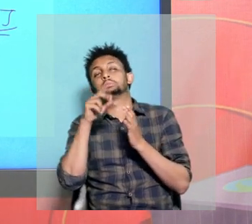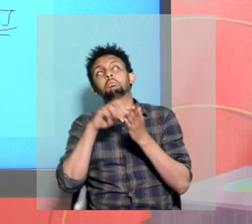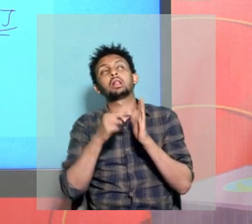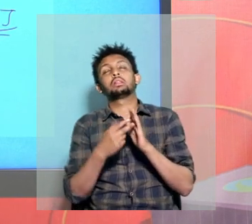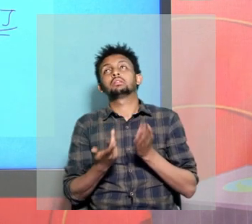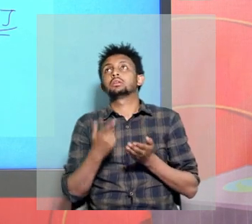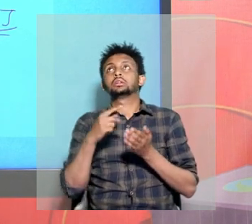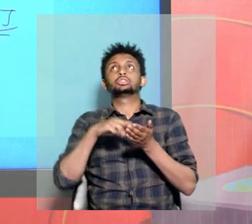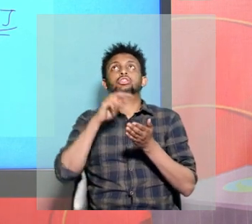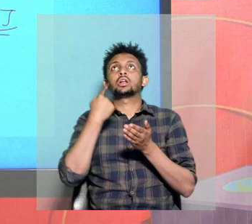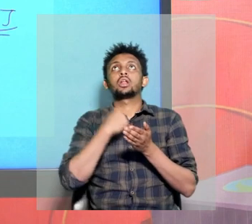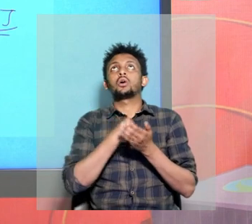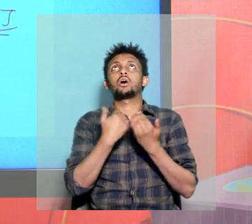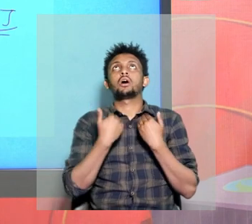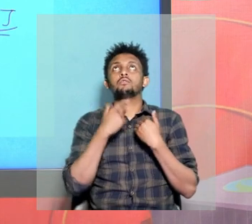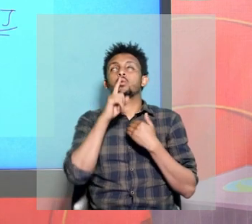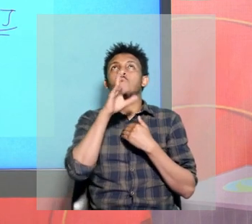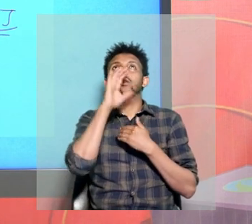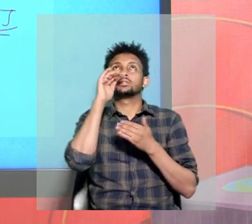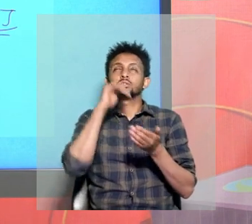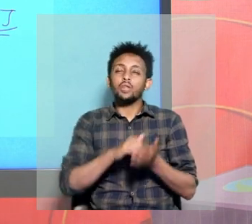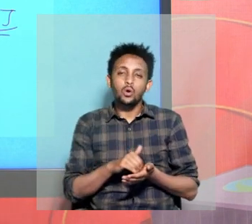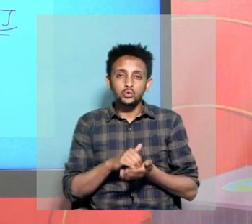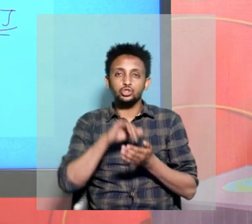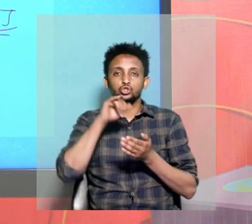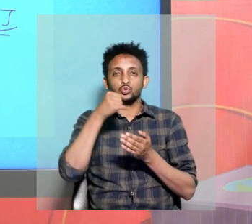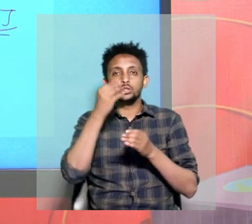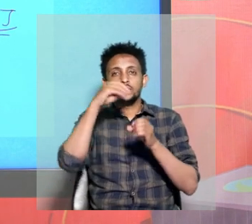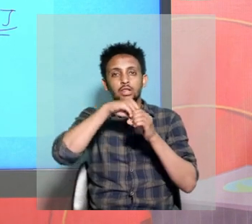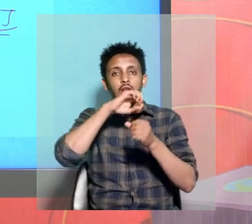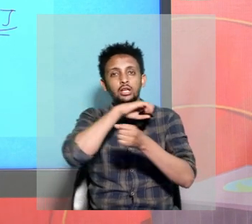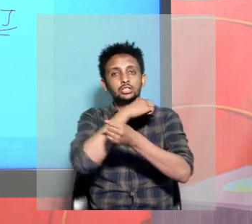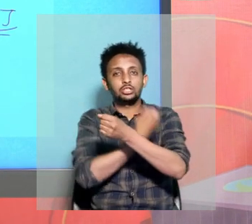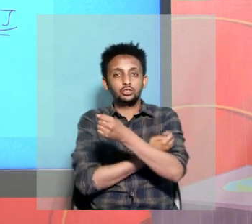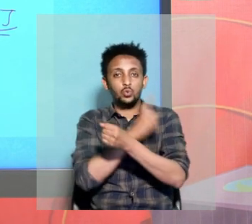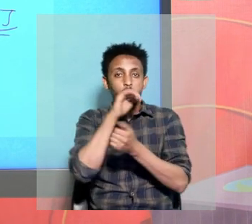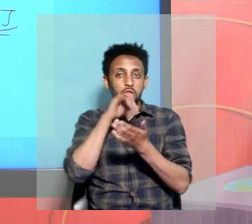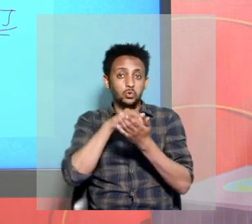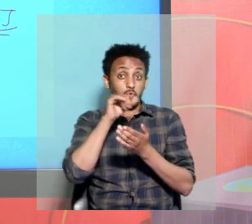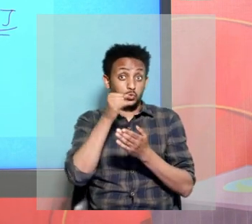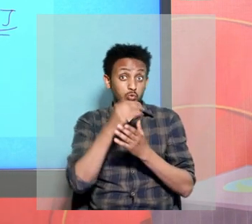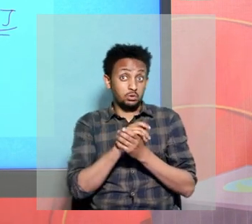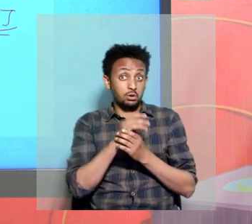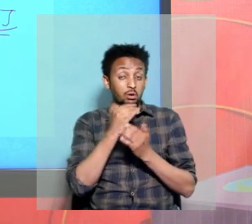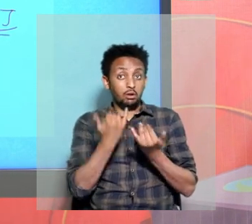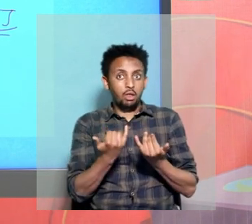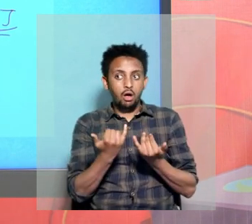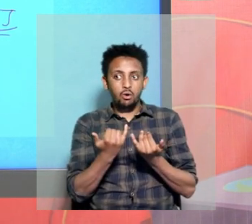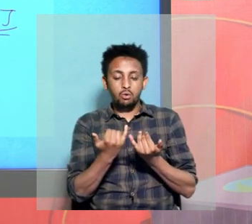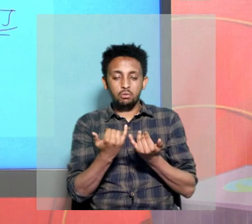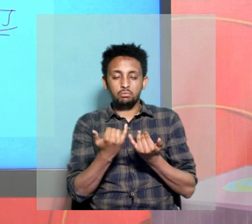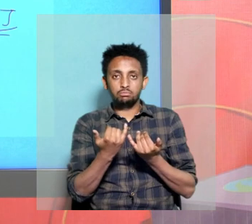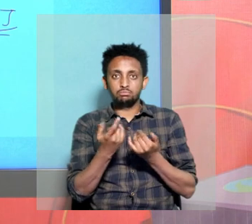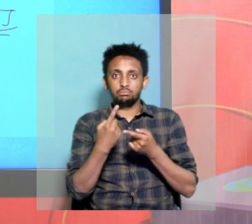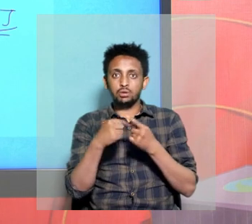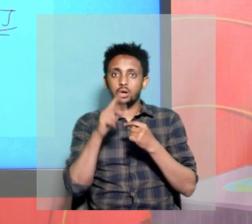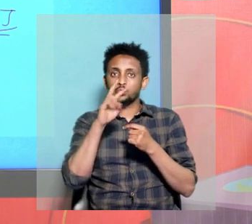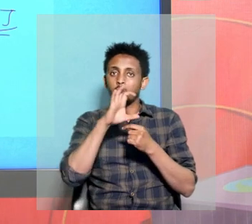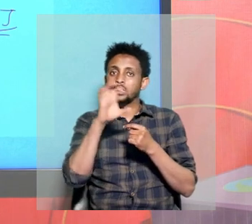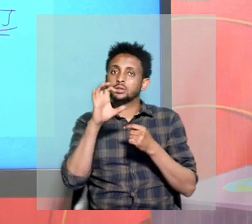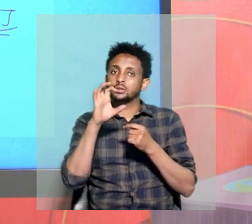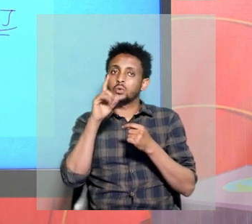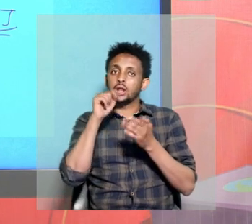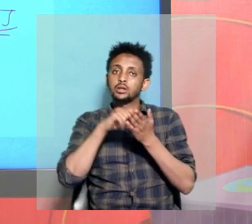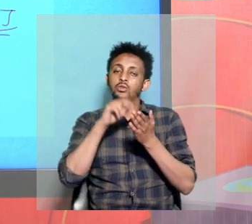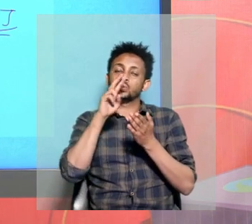for example, initially if it was 1000 joule, if the internal energy of the system is 1000 joule, by now it becomes 1200.